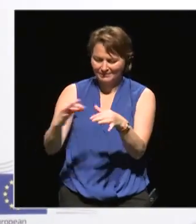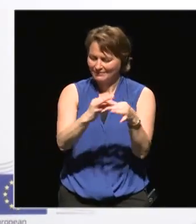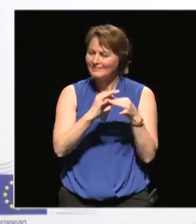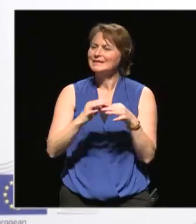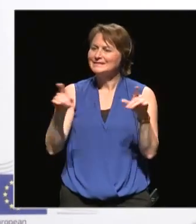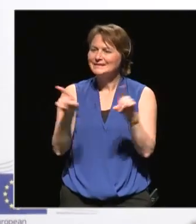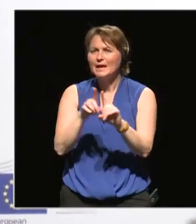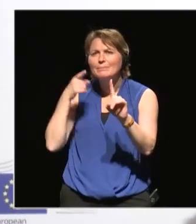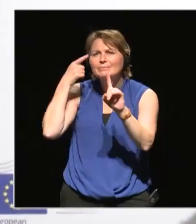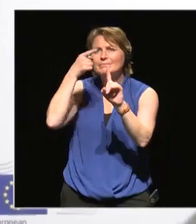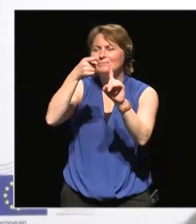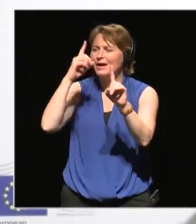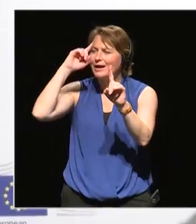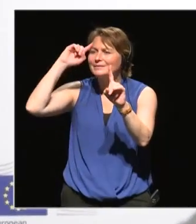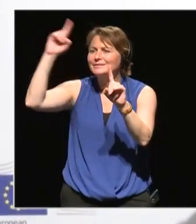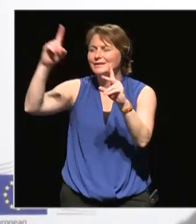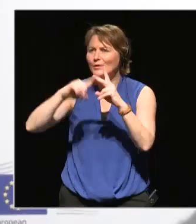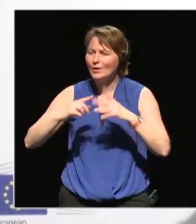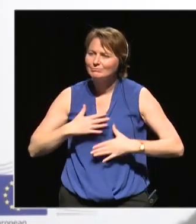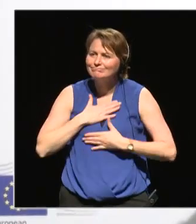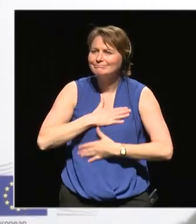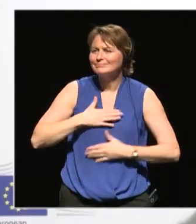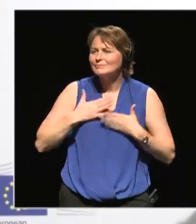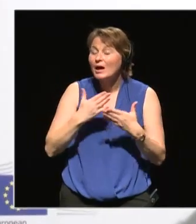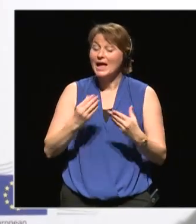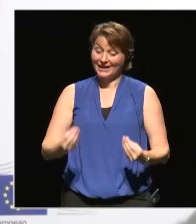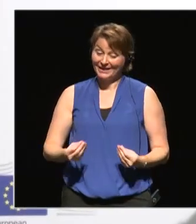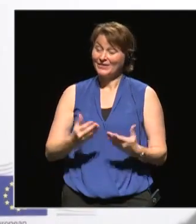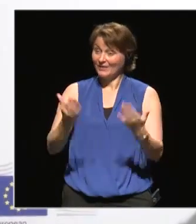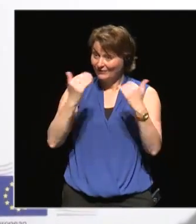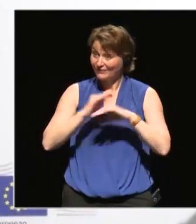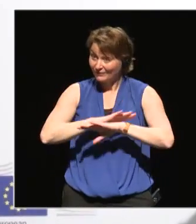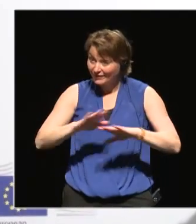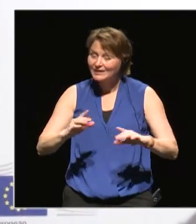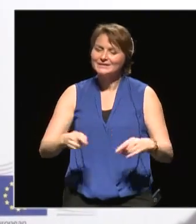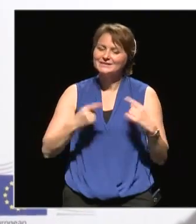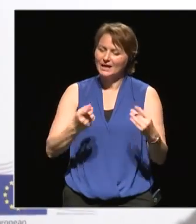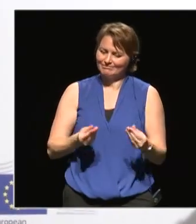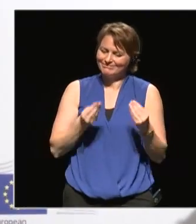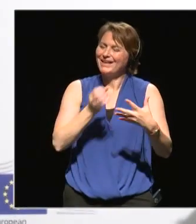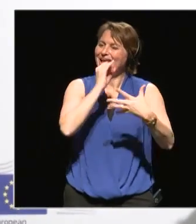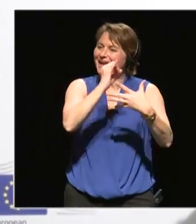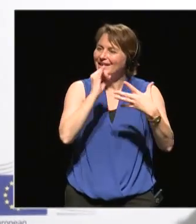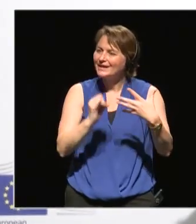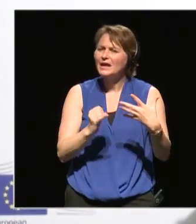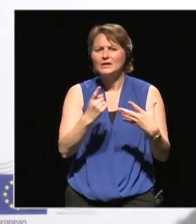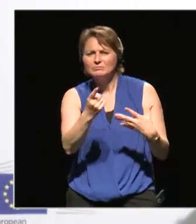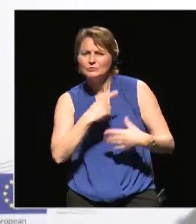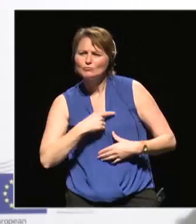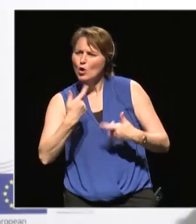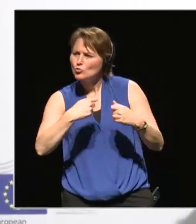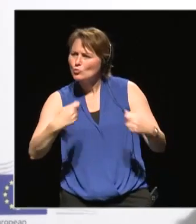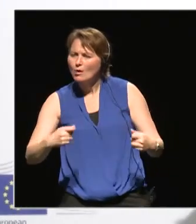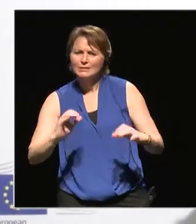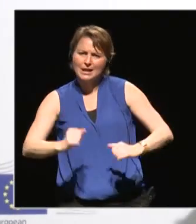need to provide information to people about the indicators and the results, quality of life and municipal management. And